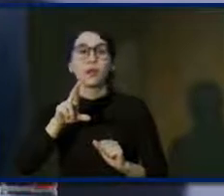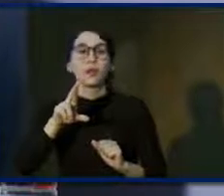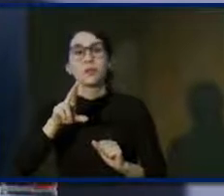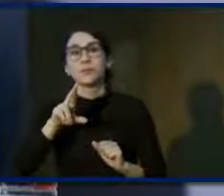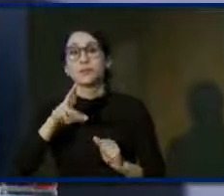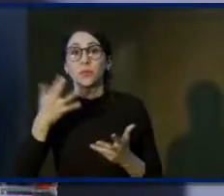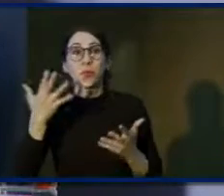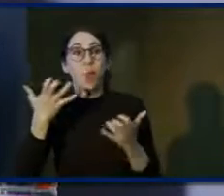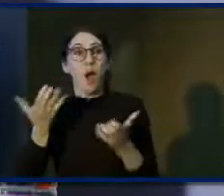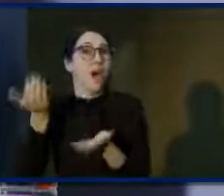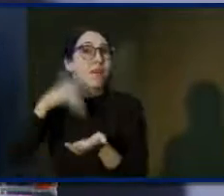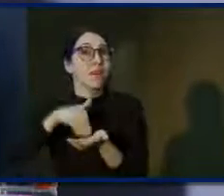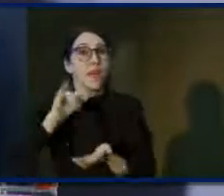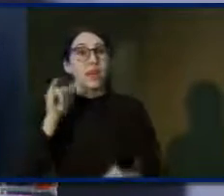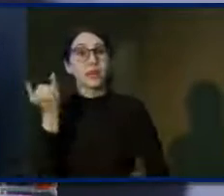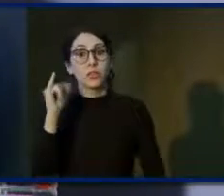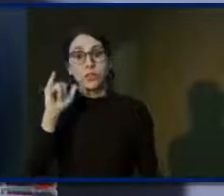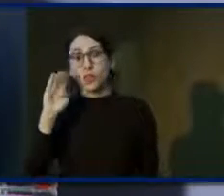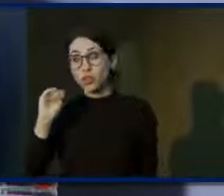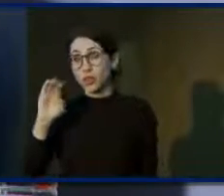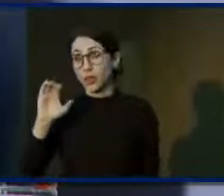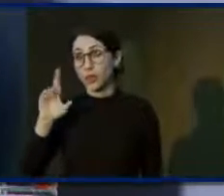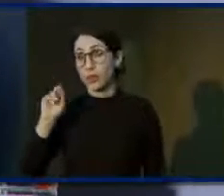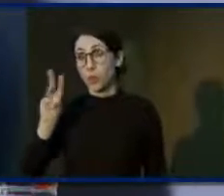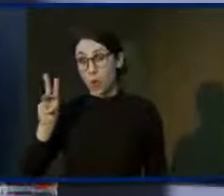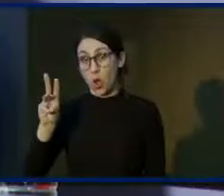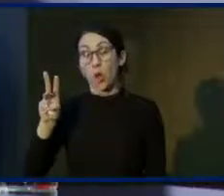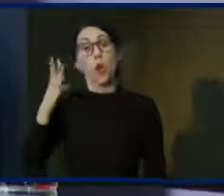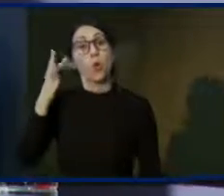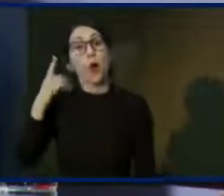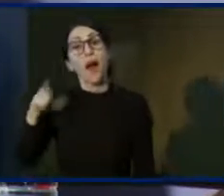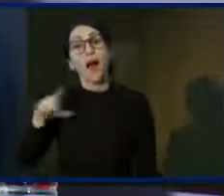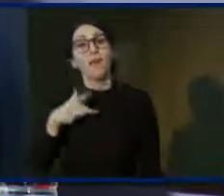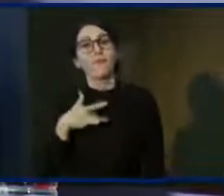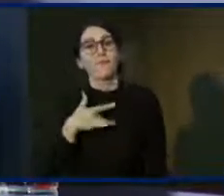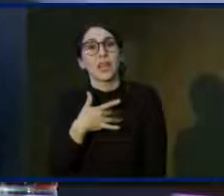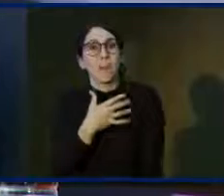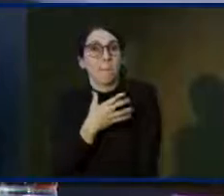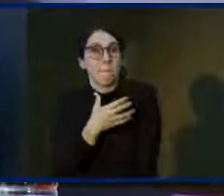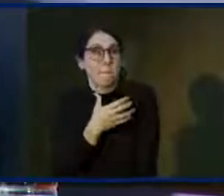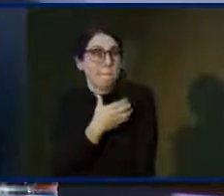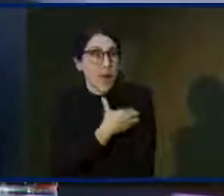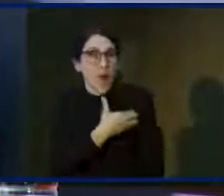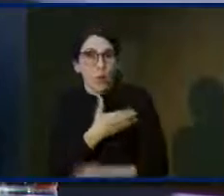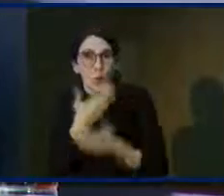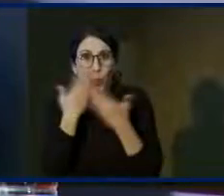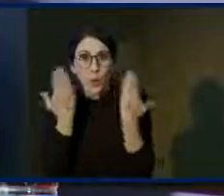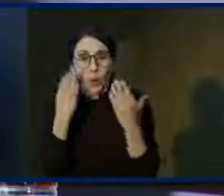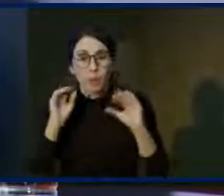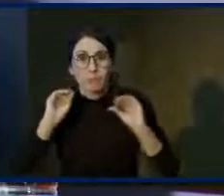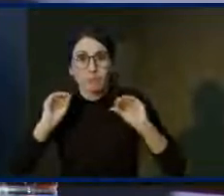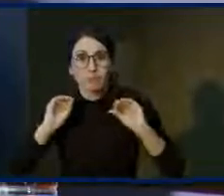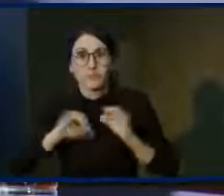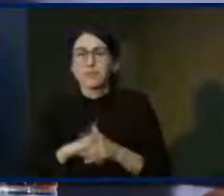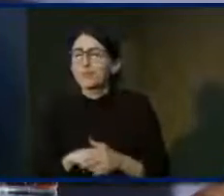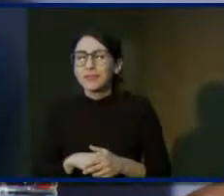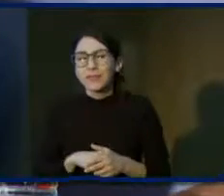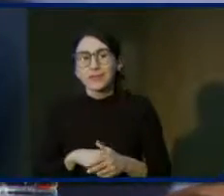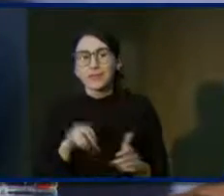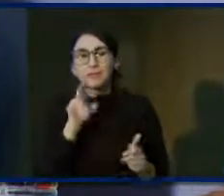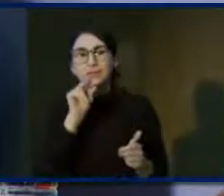Crow days, because they have this fear of losing their power. We don't want to, no one is out